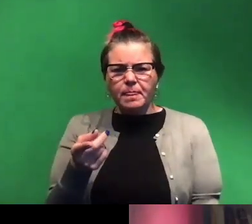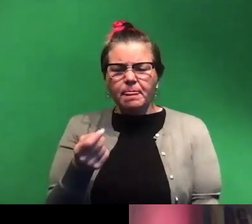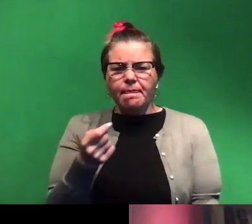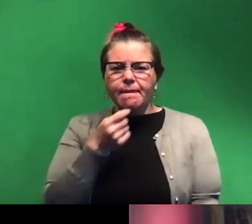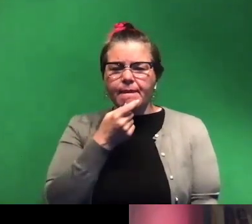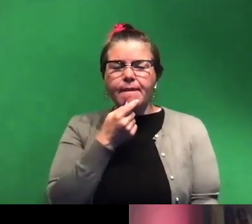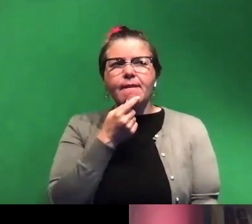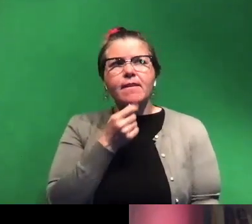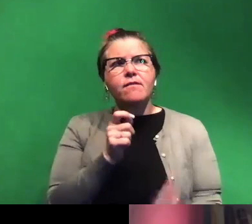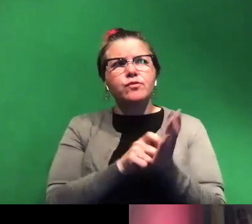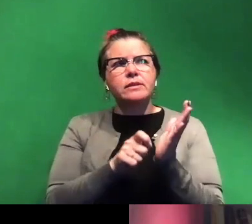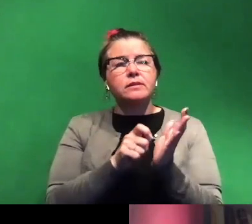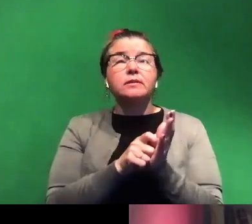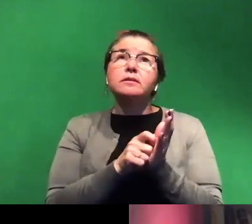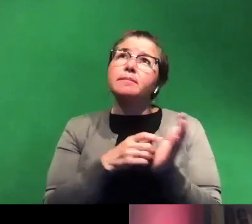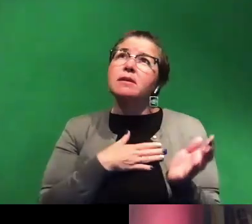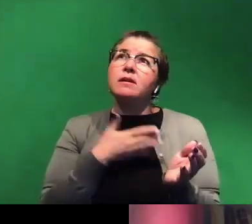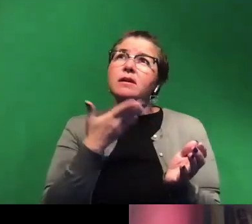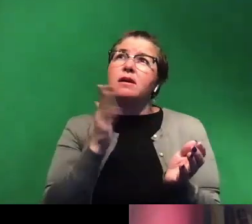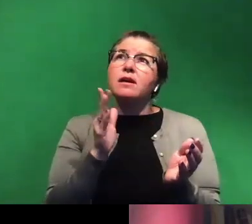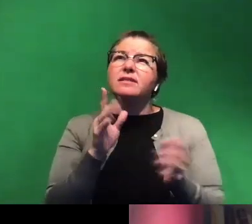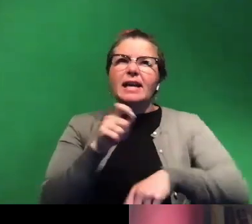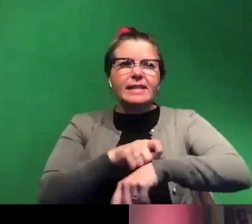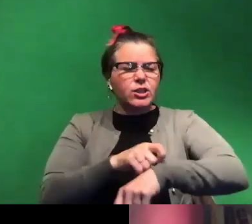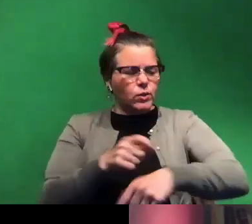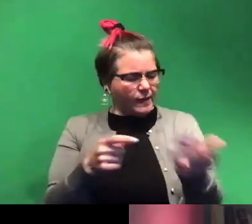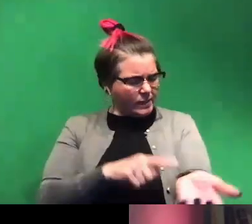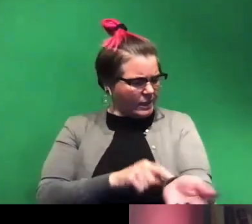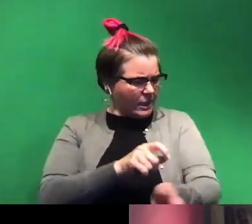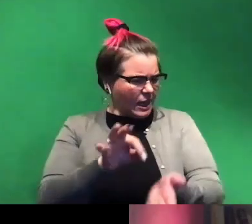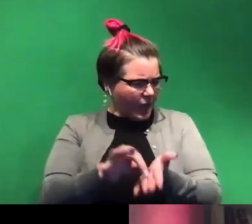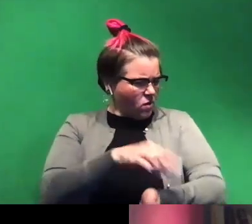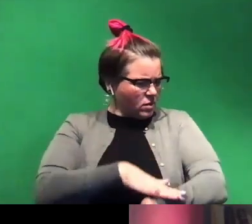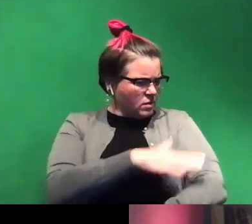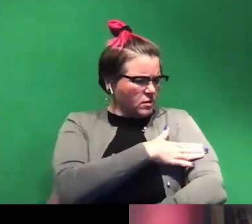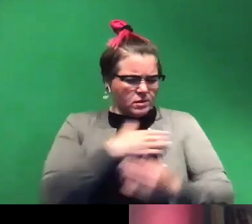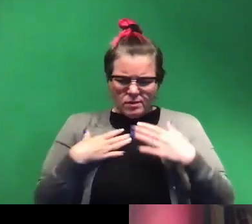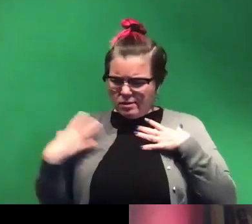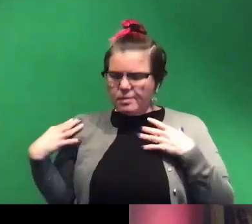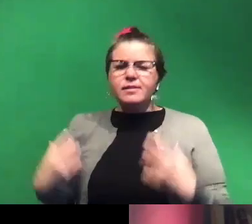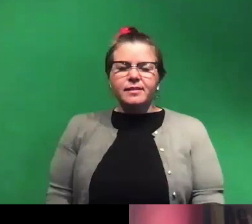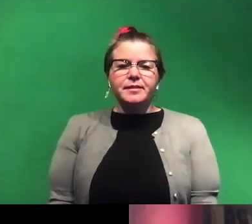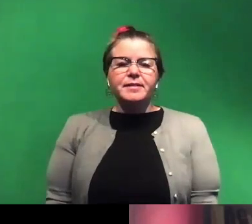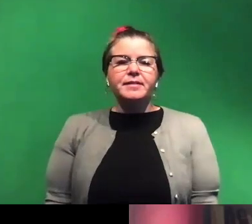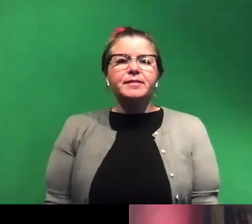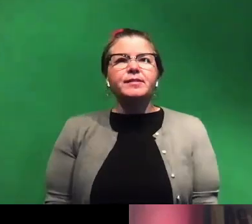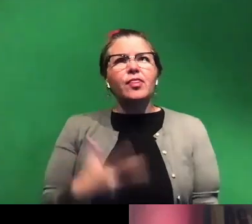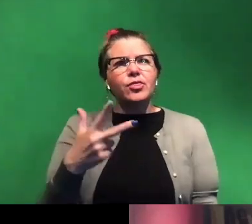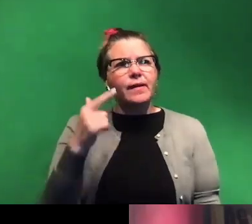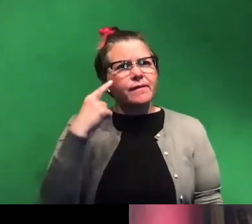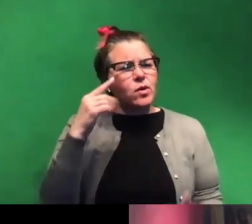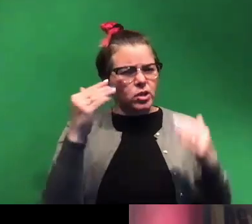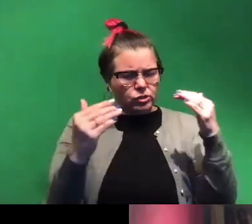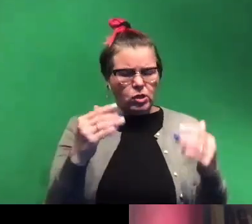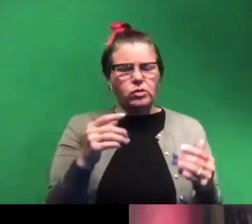I've written, oh my God, this is like tattoos where I have to take like a second and count. 3 for adults. So there's Written